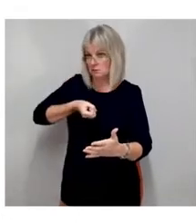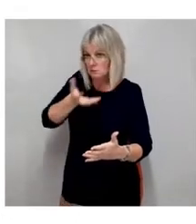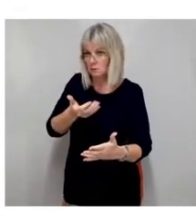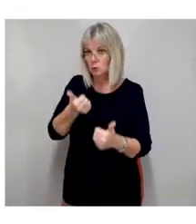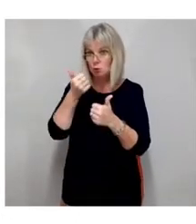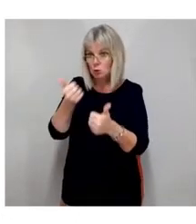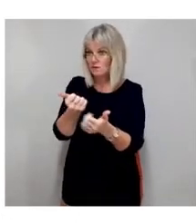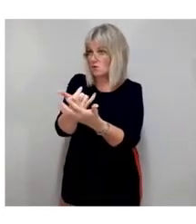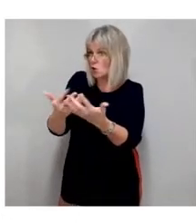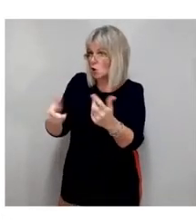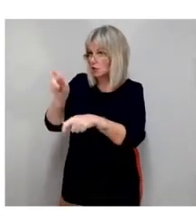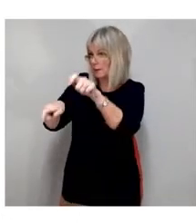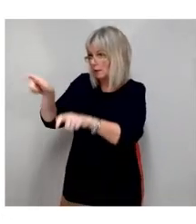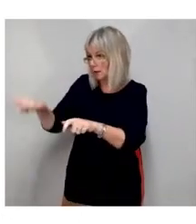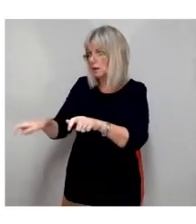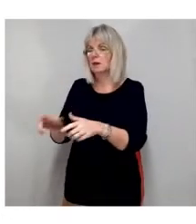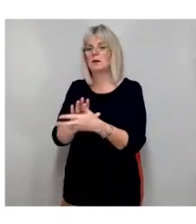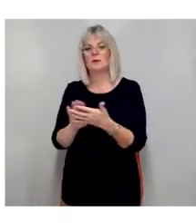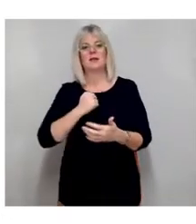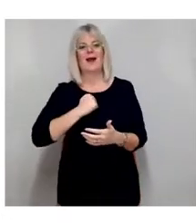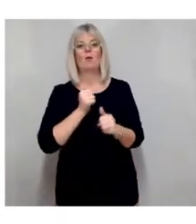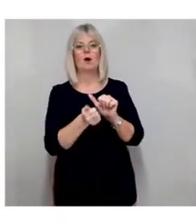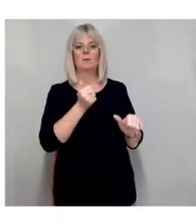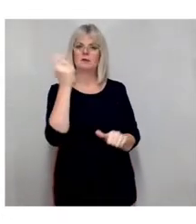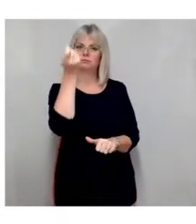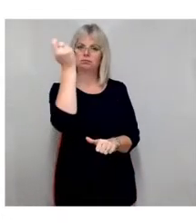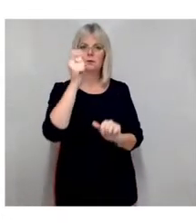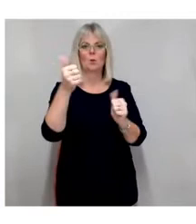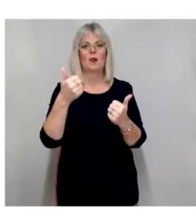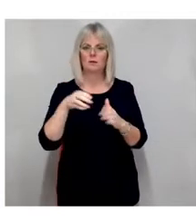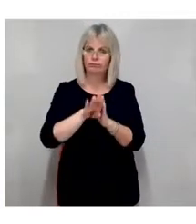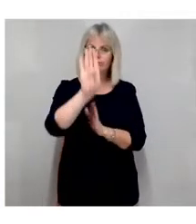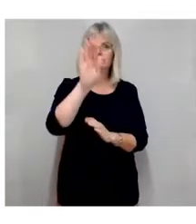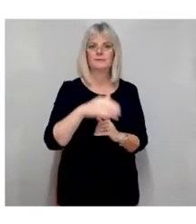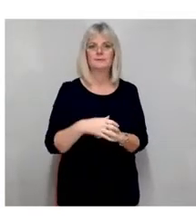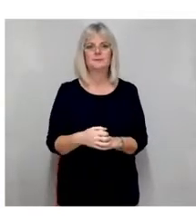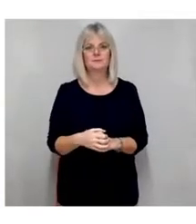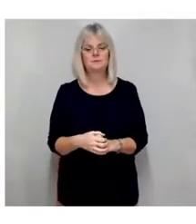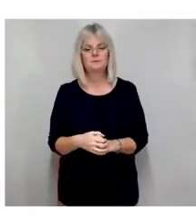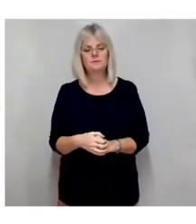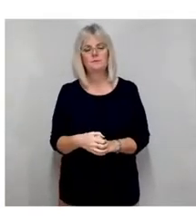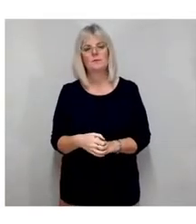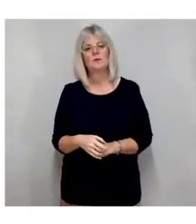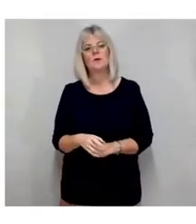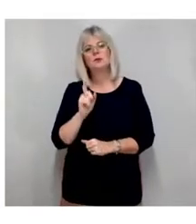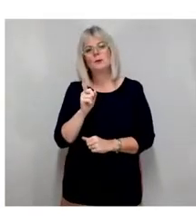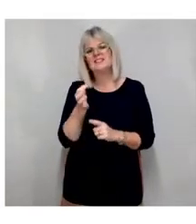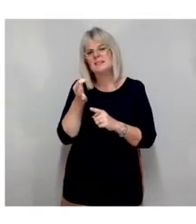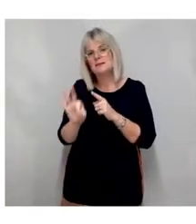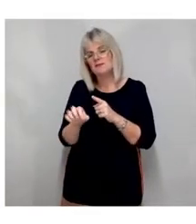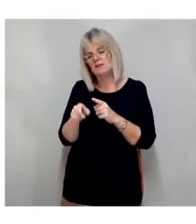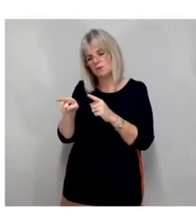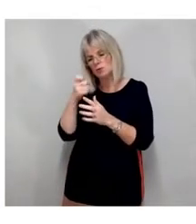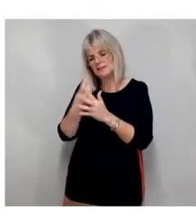we touch, we do well as a company. So in specifically with disability, some of the things we're doing for culture